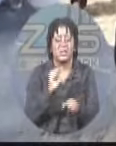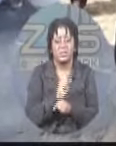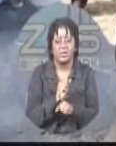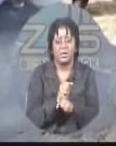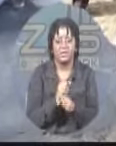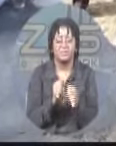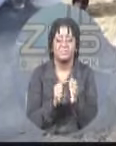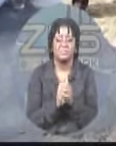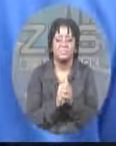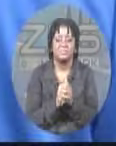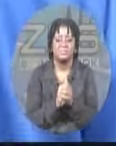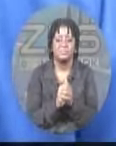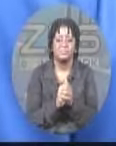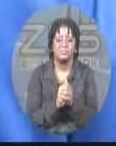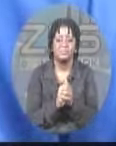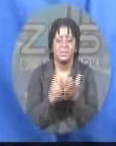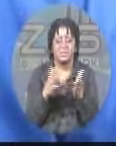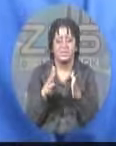Sports, I am Julian Gibson. And that will do it for sports. Stay tuned, check on weather still to come.